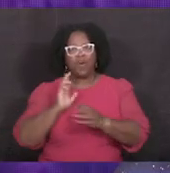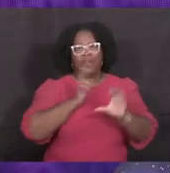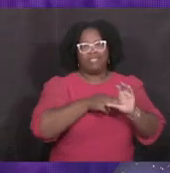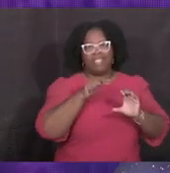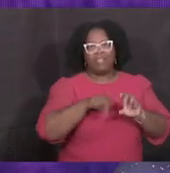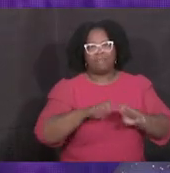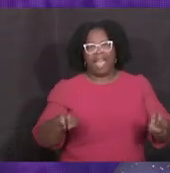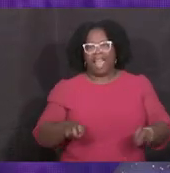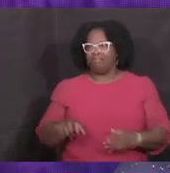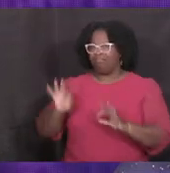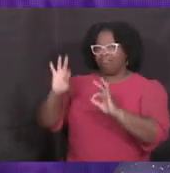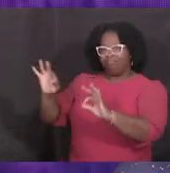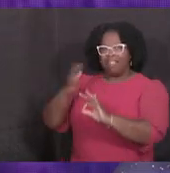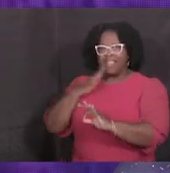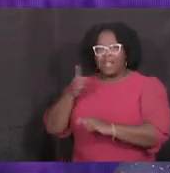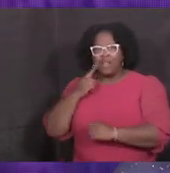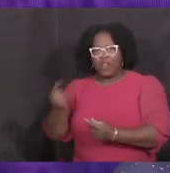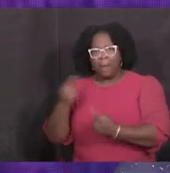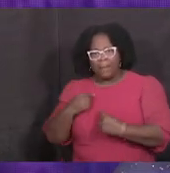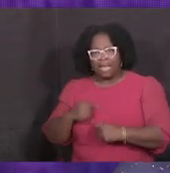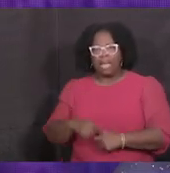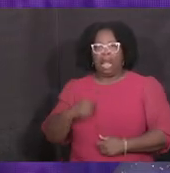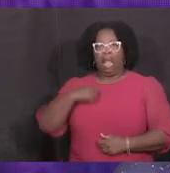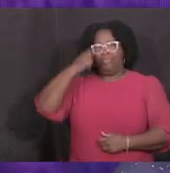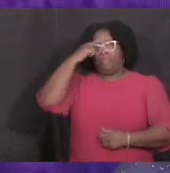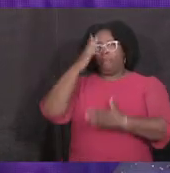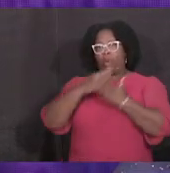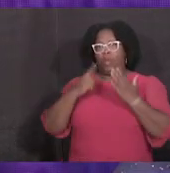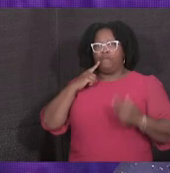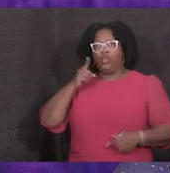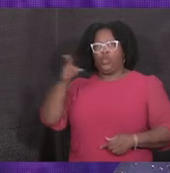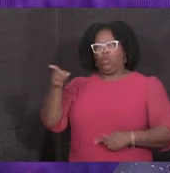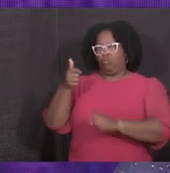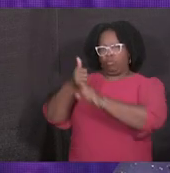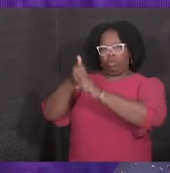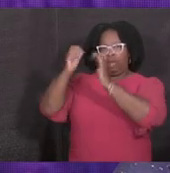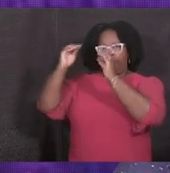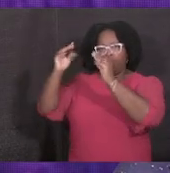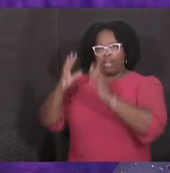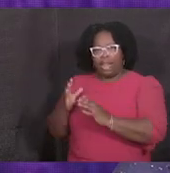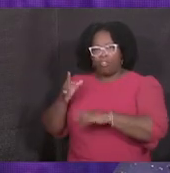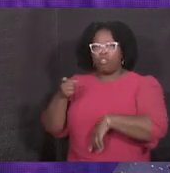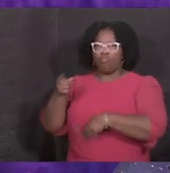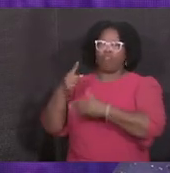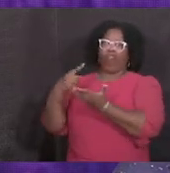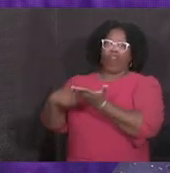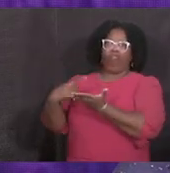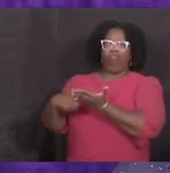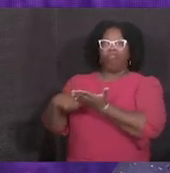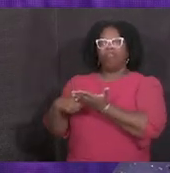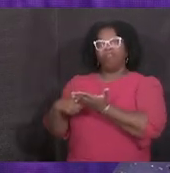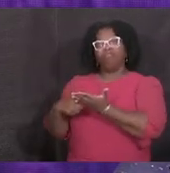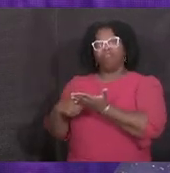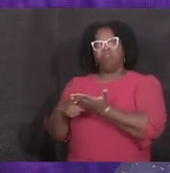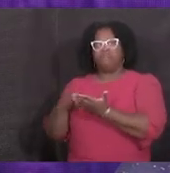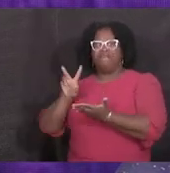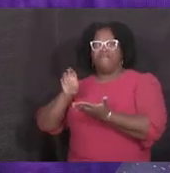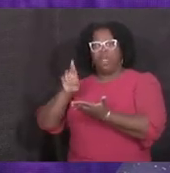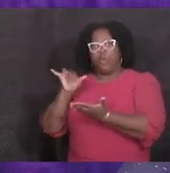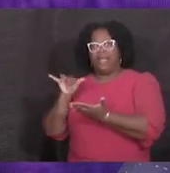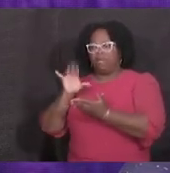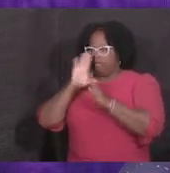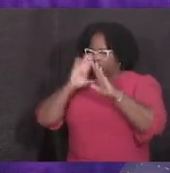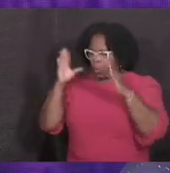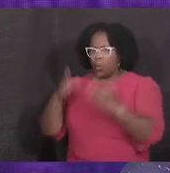for coming. I mean, I think part of that too, I think for you as an educator, would love to, you talk about very kind of focused storytelling,